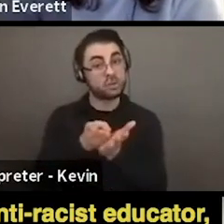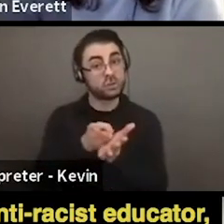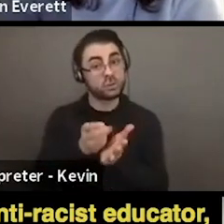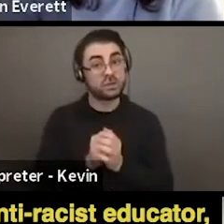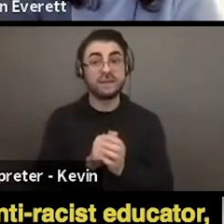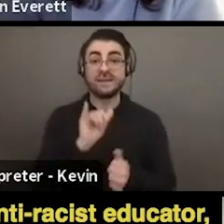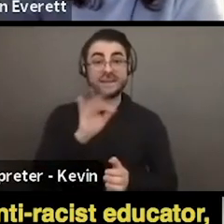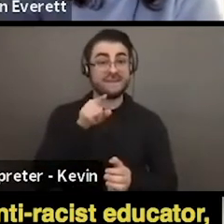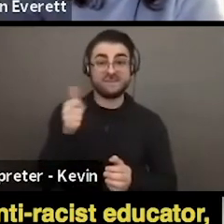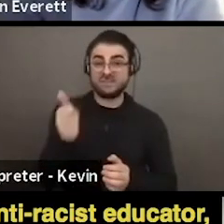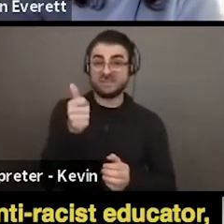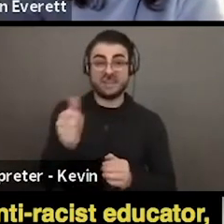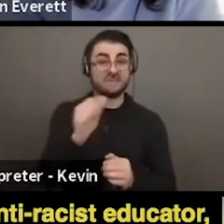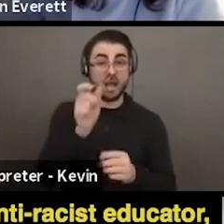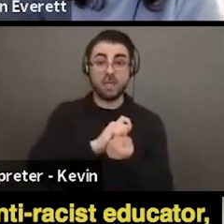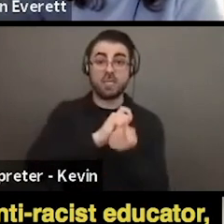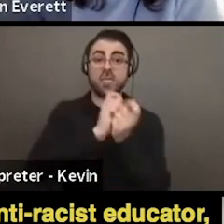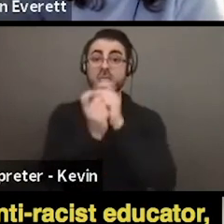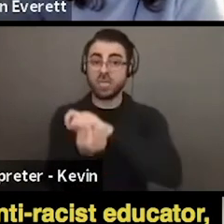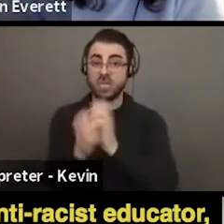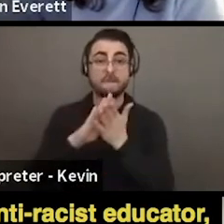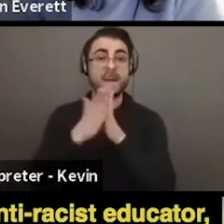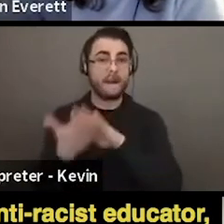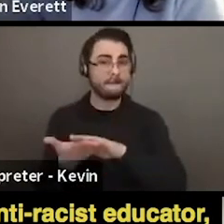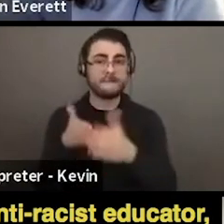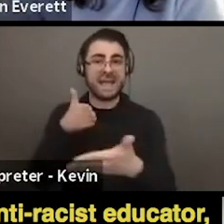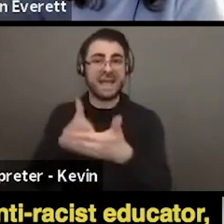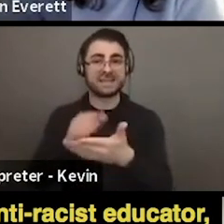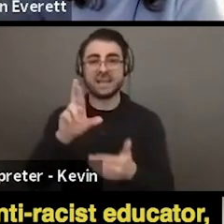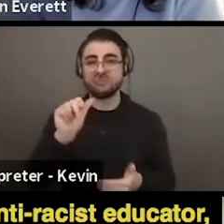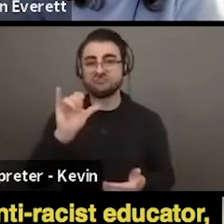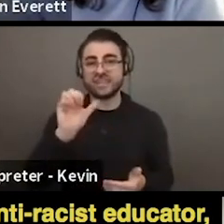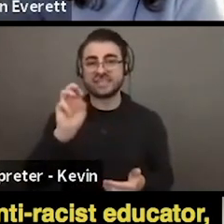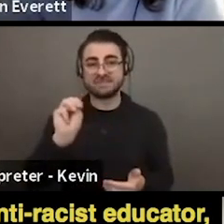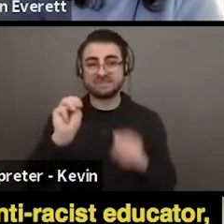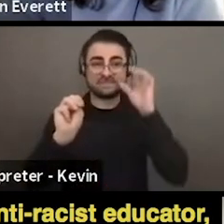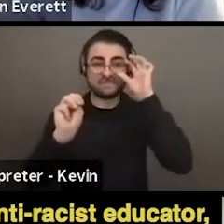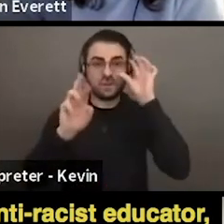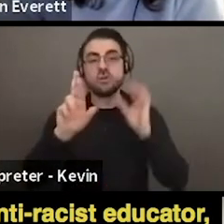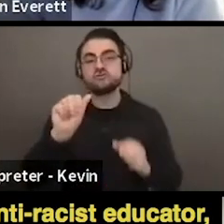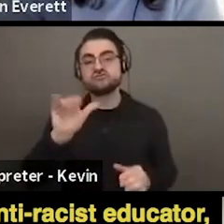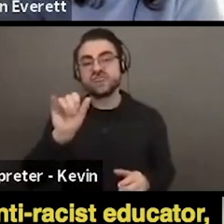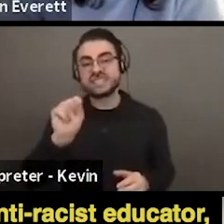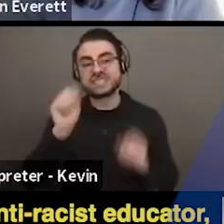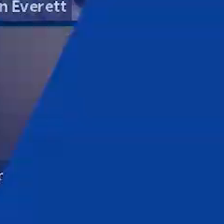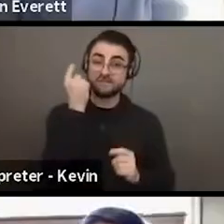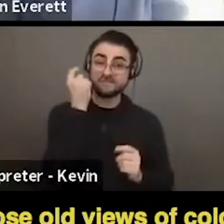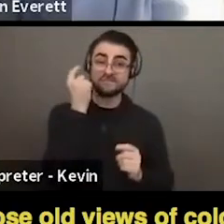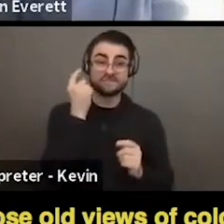an anti-racist educator, you're making yourself obsolete in this field of